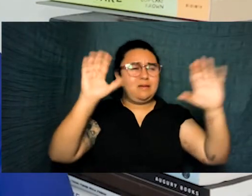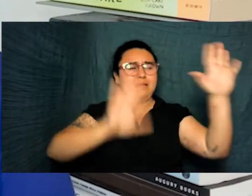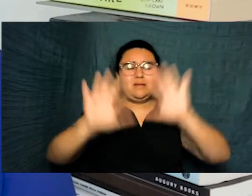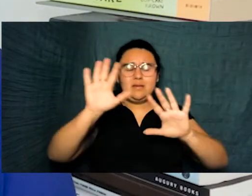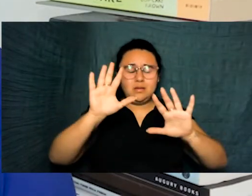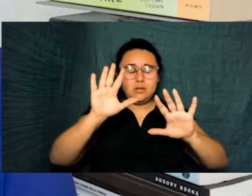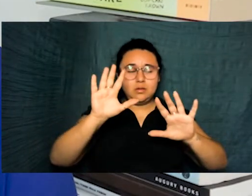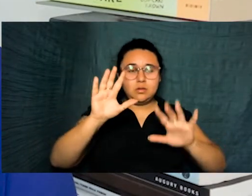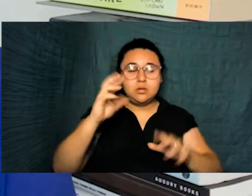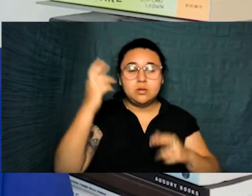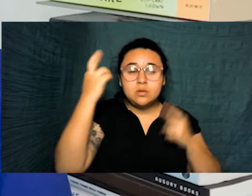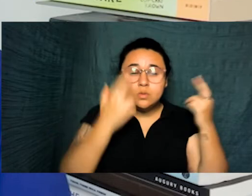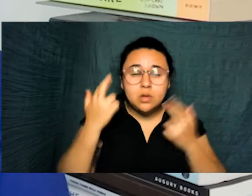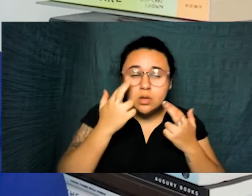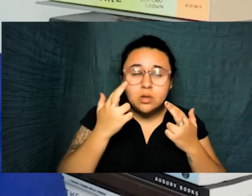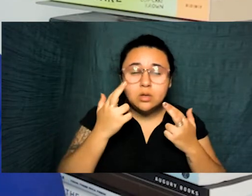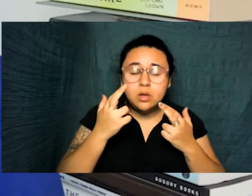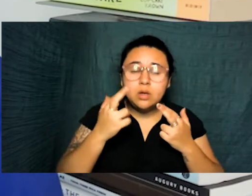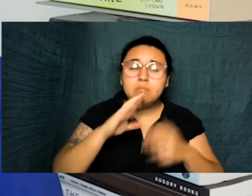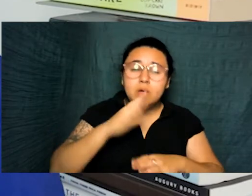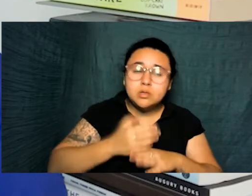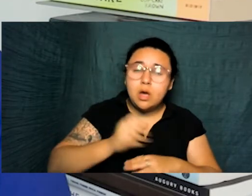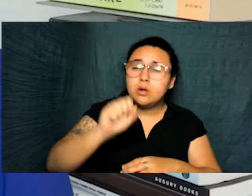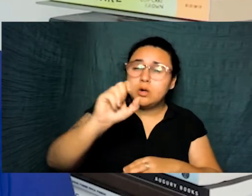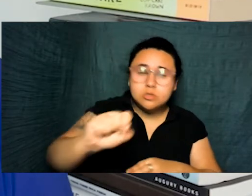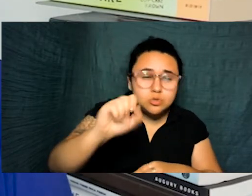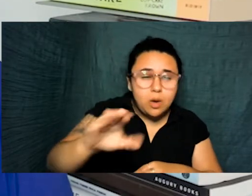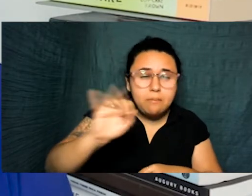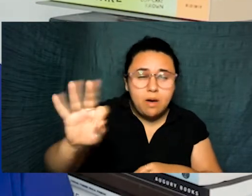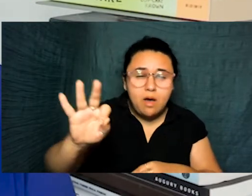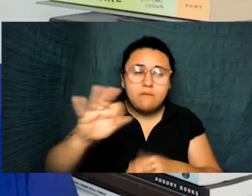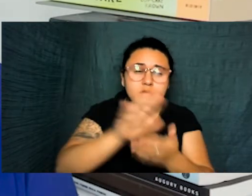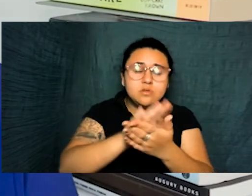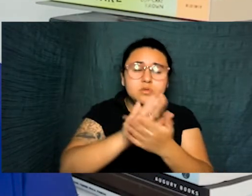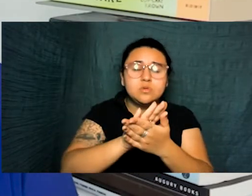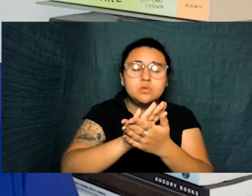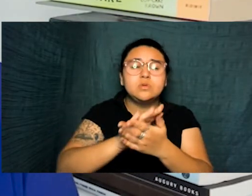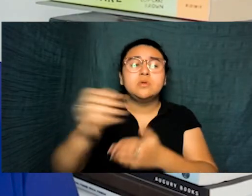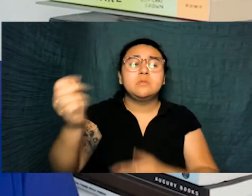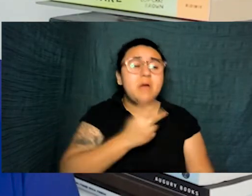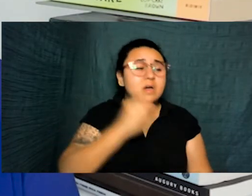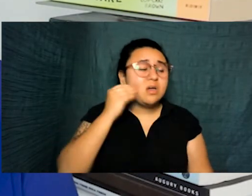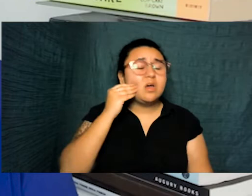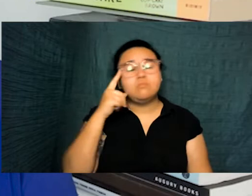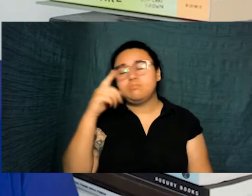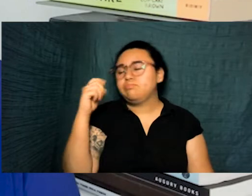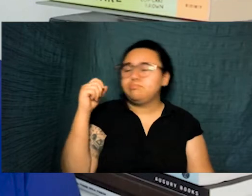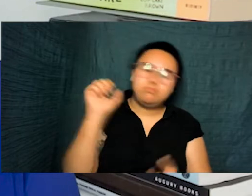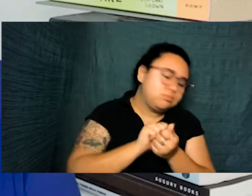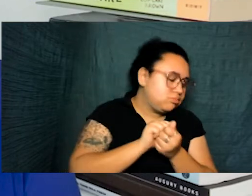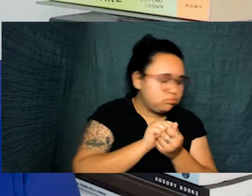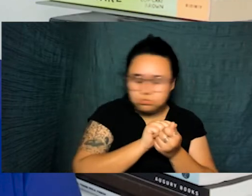hit me. After I had dropped Odessa off at school, I had crashed out hard. I had